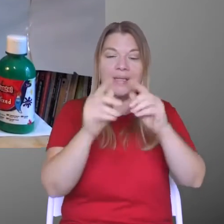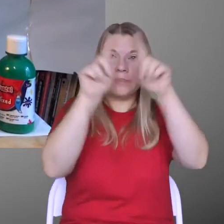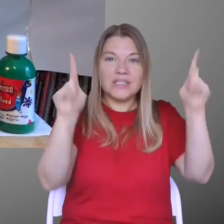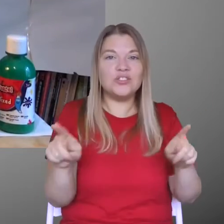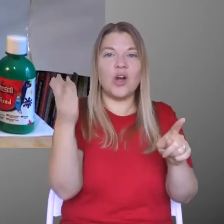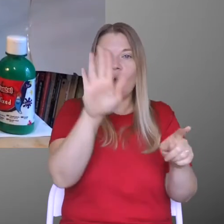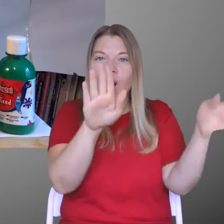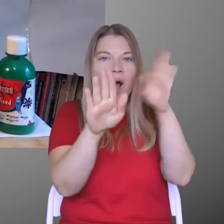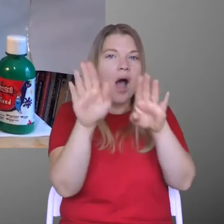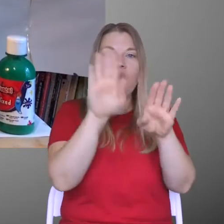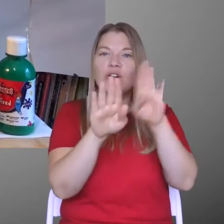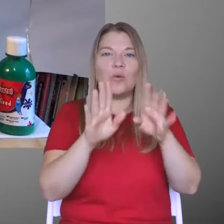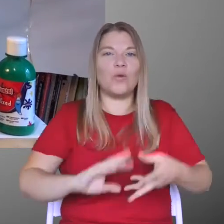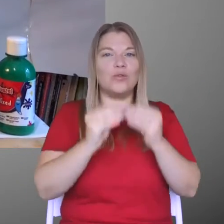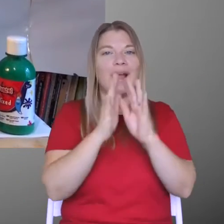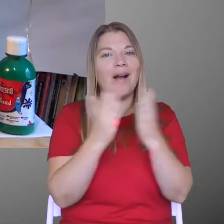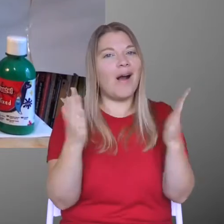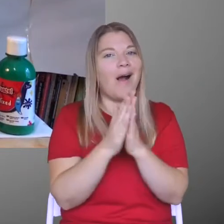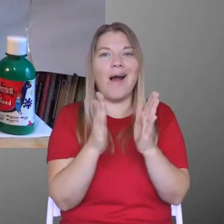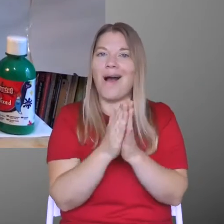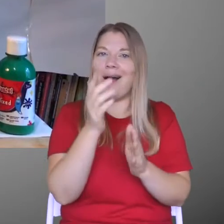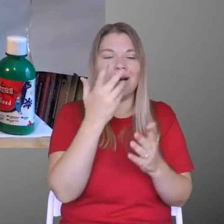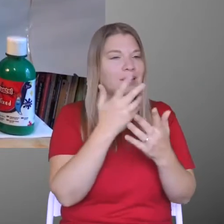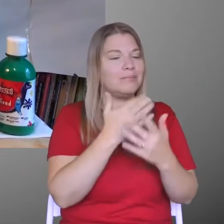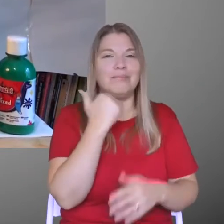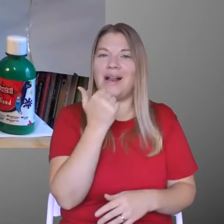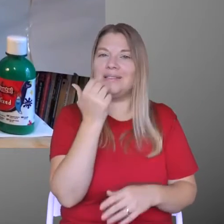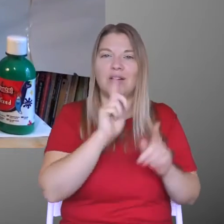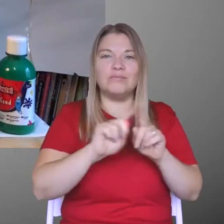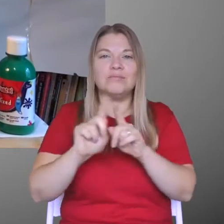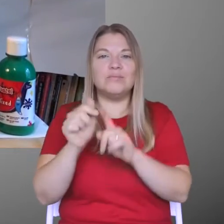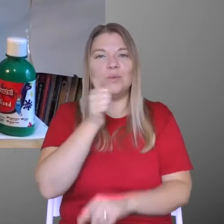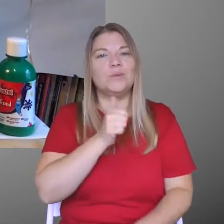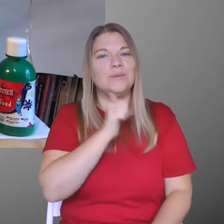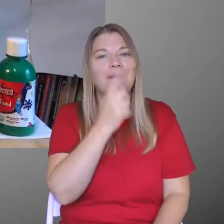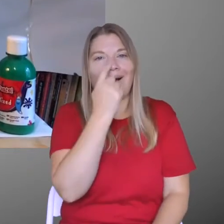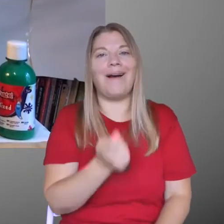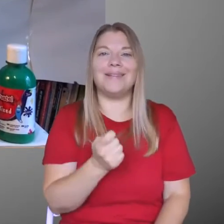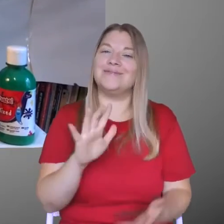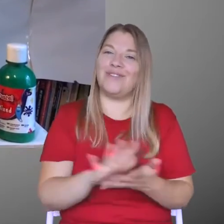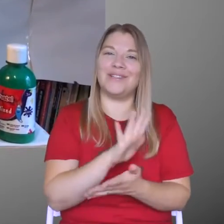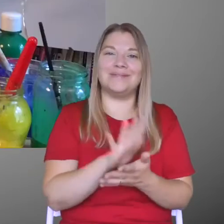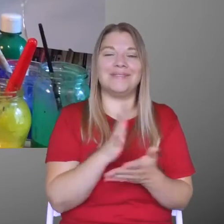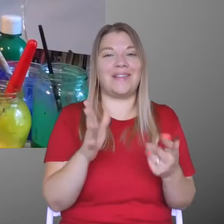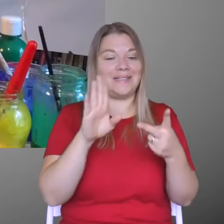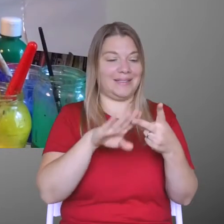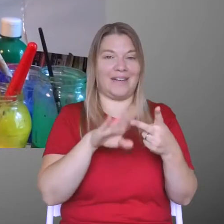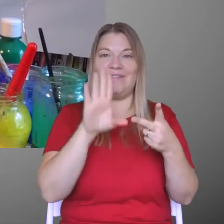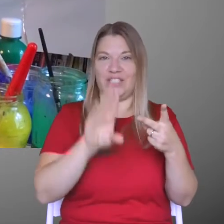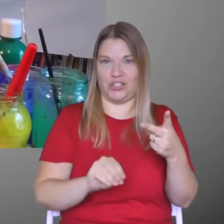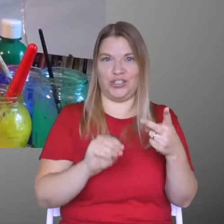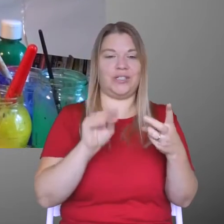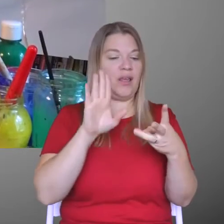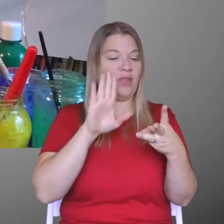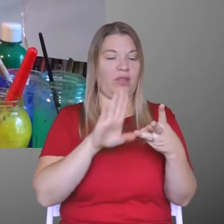so many different things you can use it for. It's great fun. So that's the second method finished now. Okay,